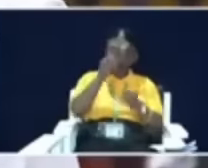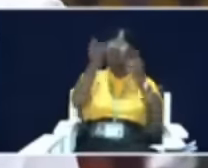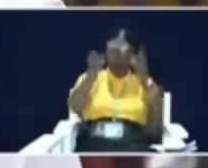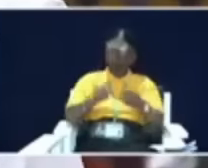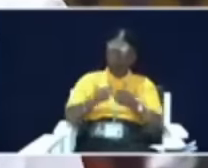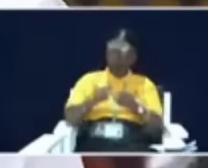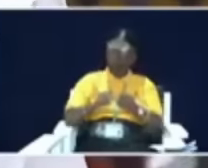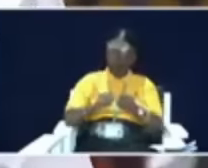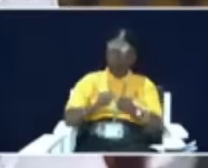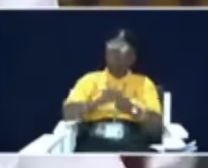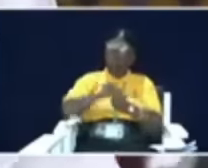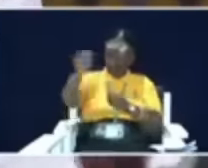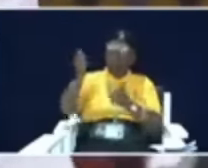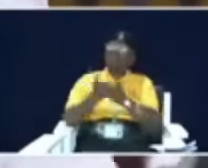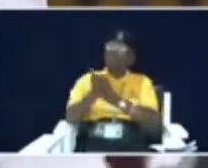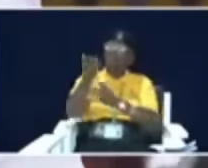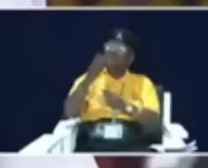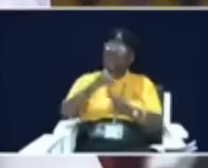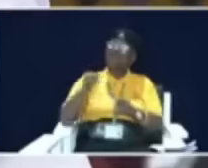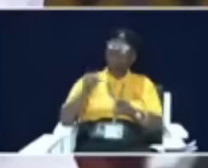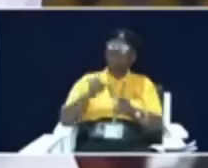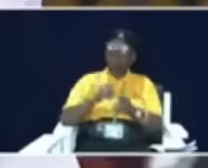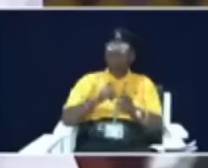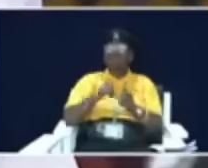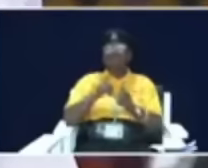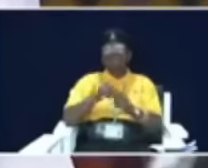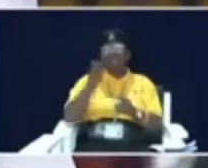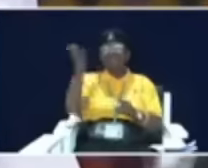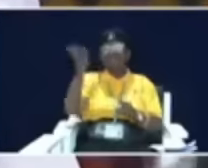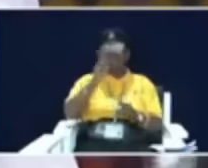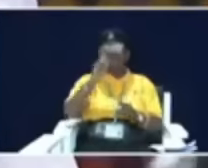And then there are walls